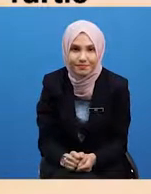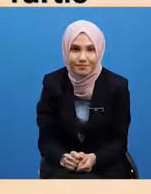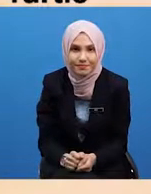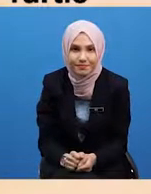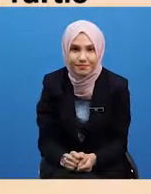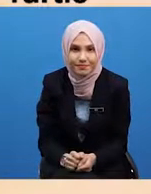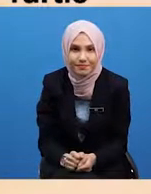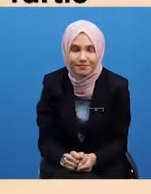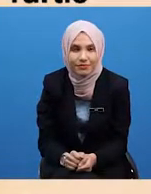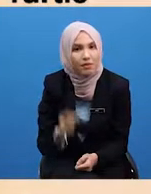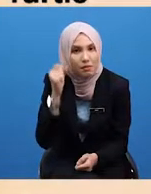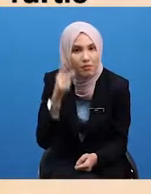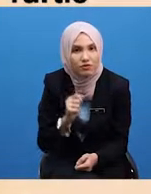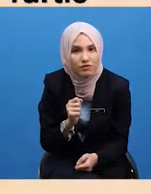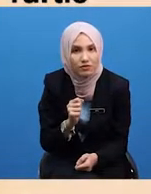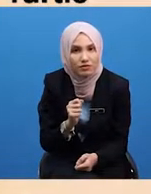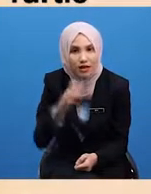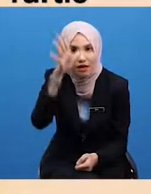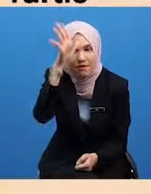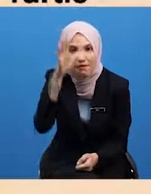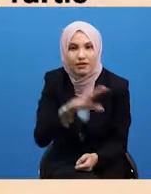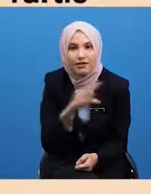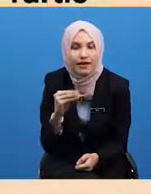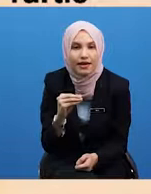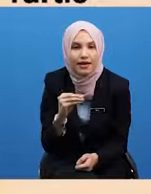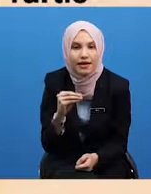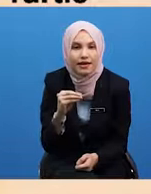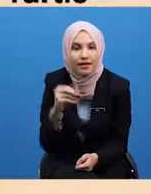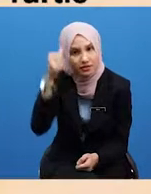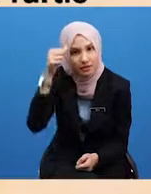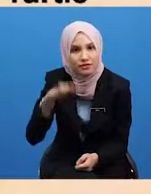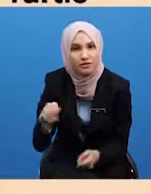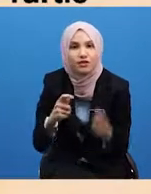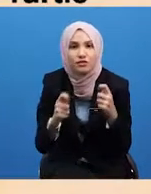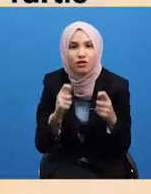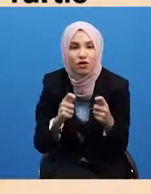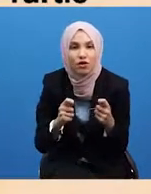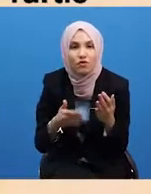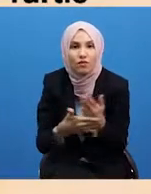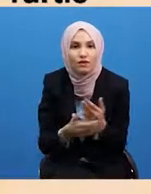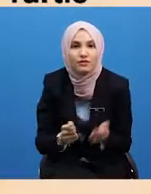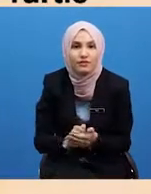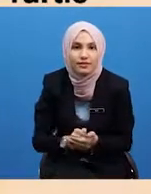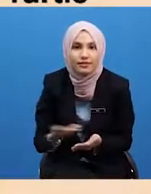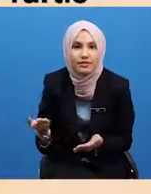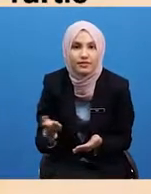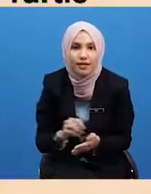There is mutual understanding as father and son talk over things that had not been mentioned